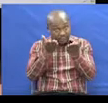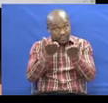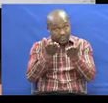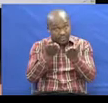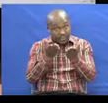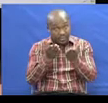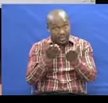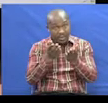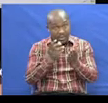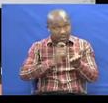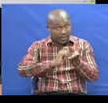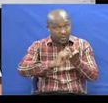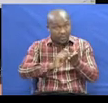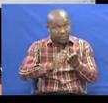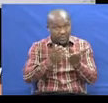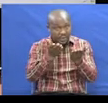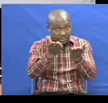which I've already talked?